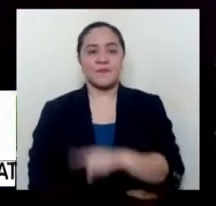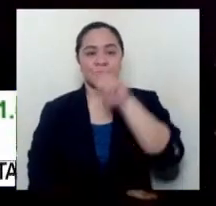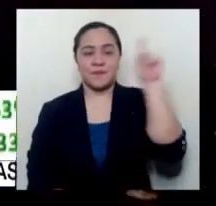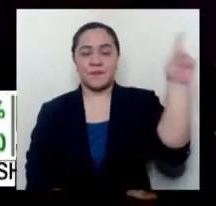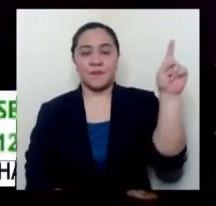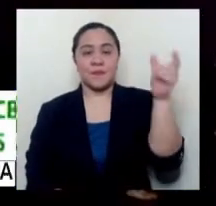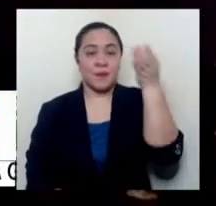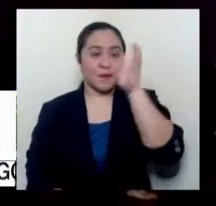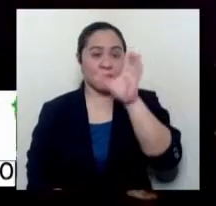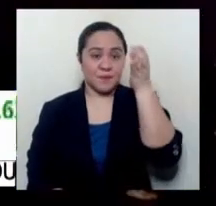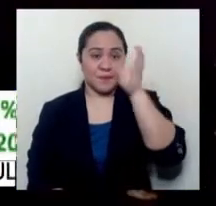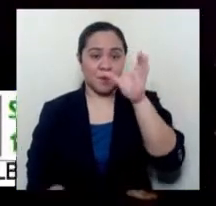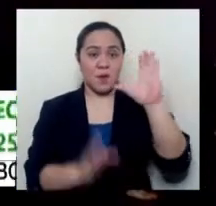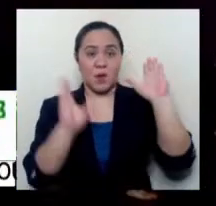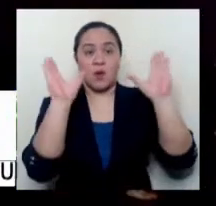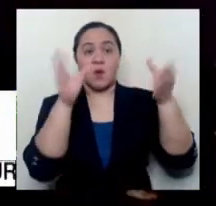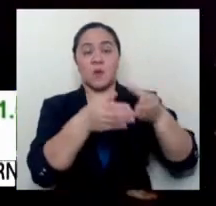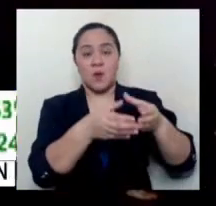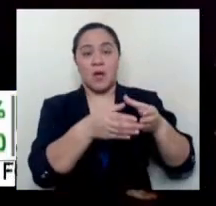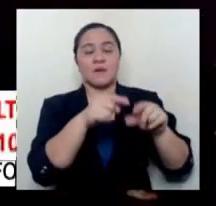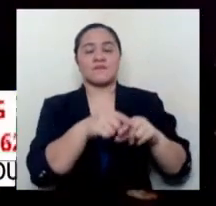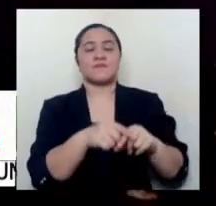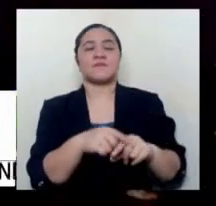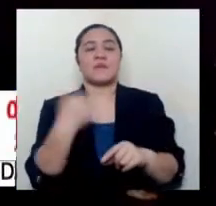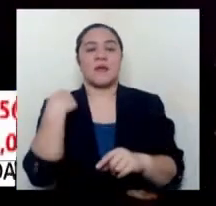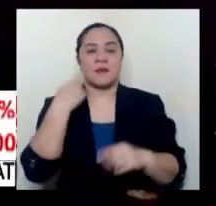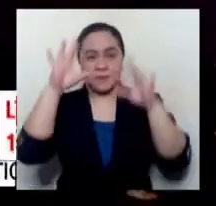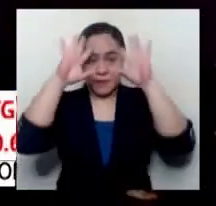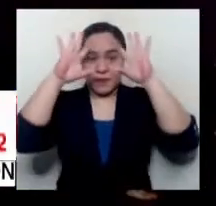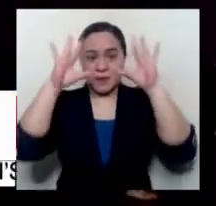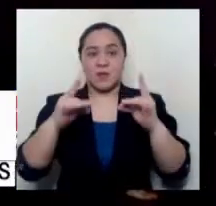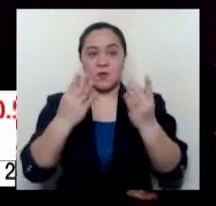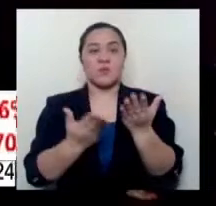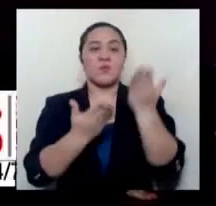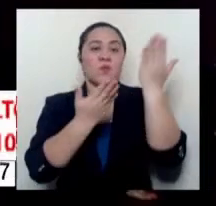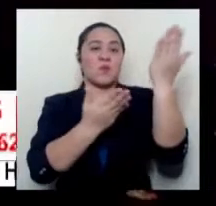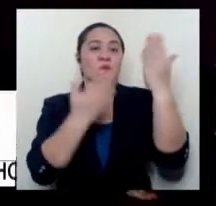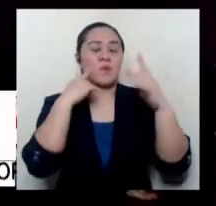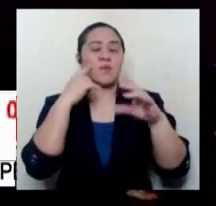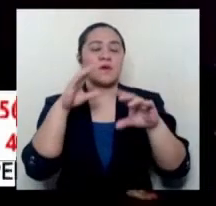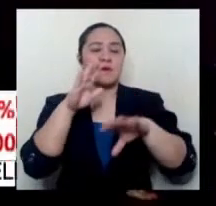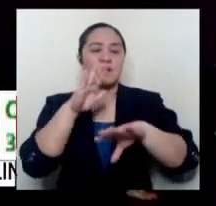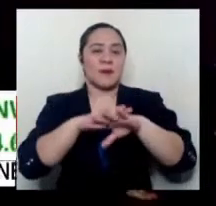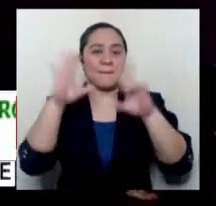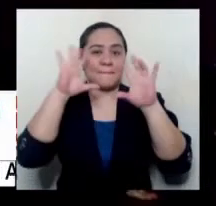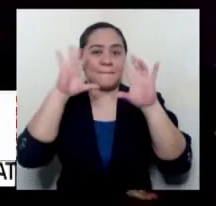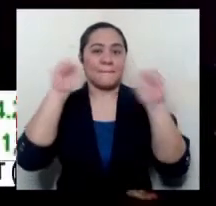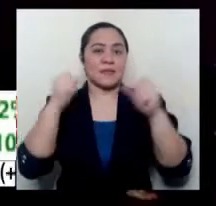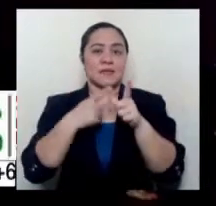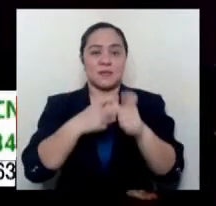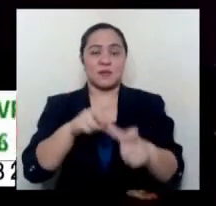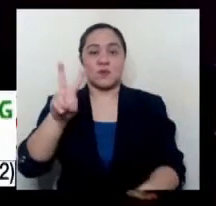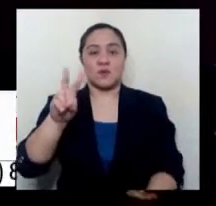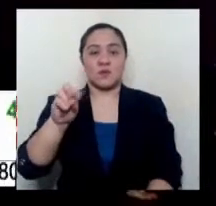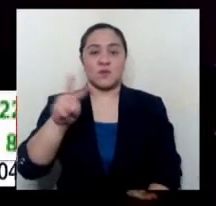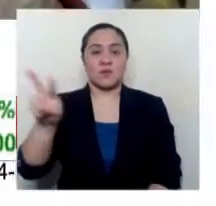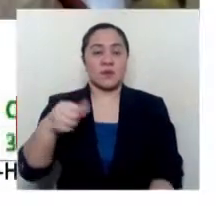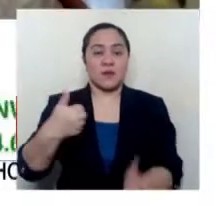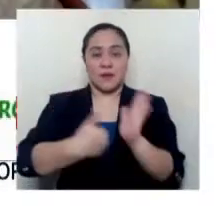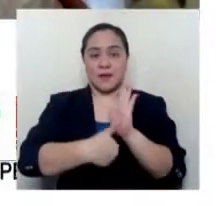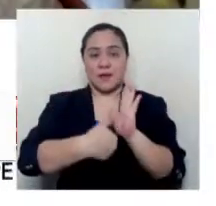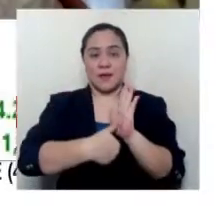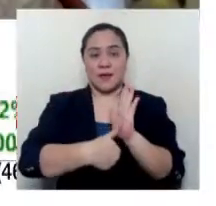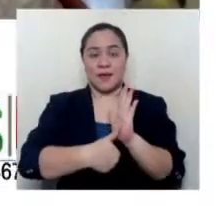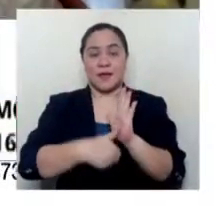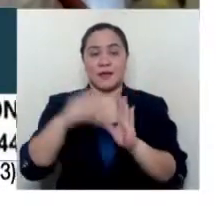The One Cebu Party yet to decide who to endorse for president in the 2022 elections. The head of the